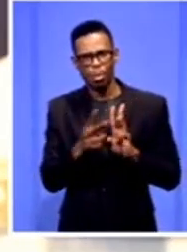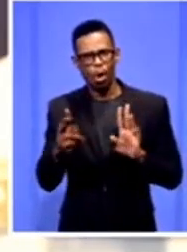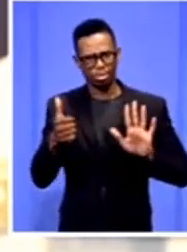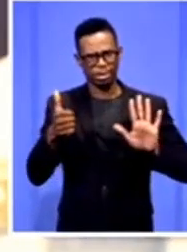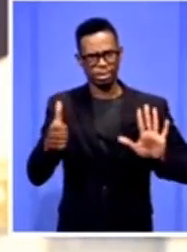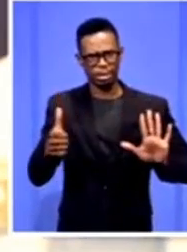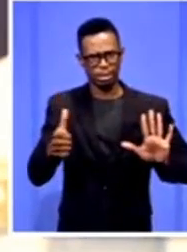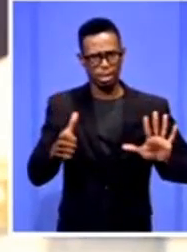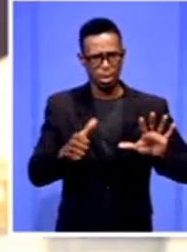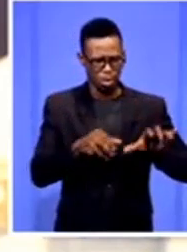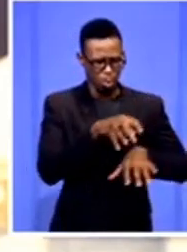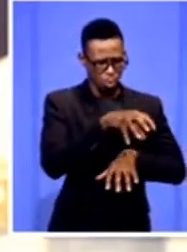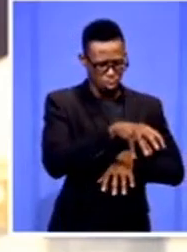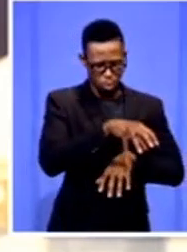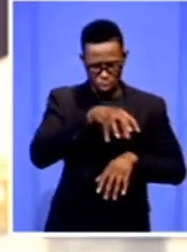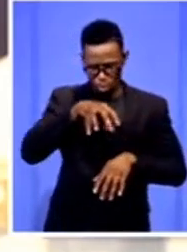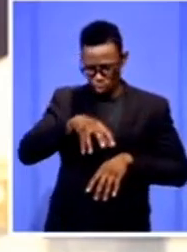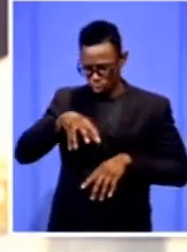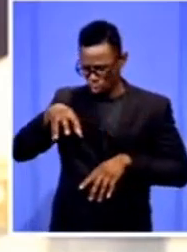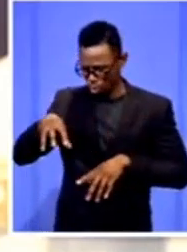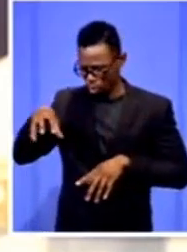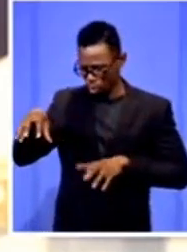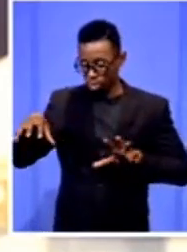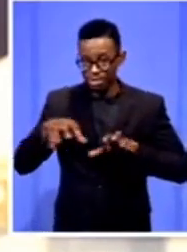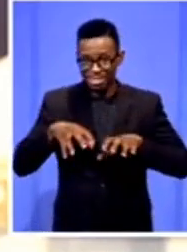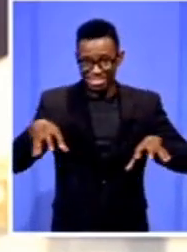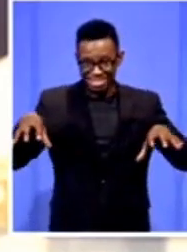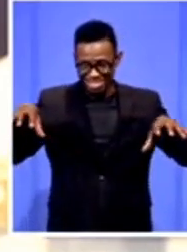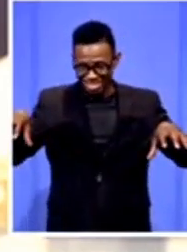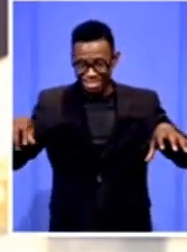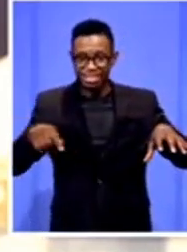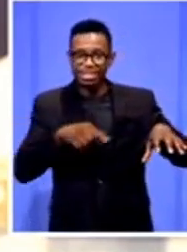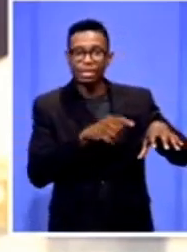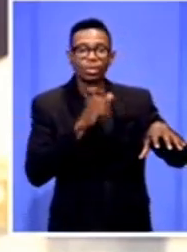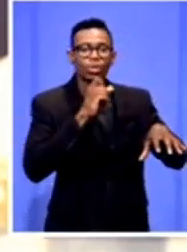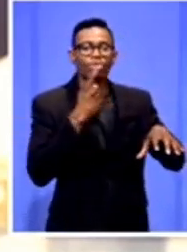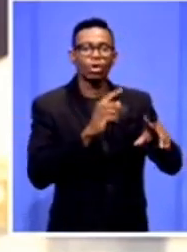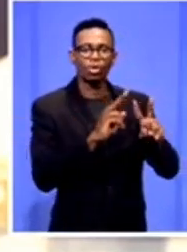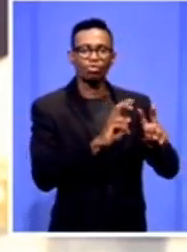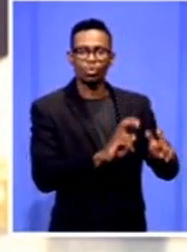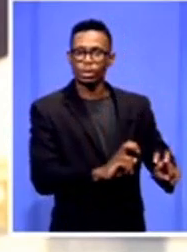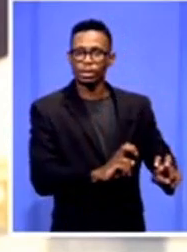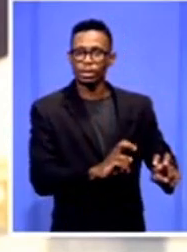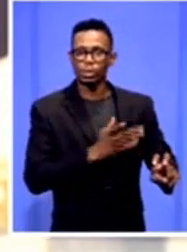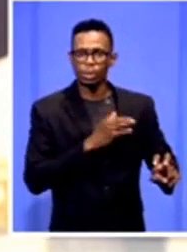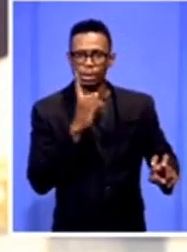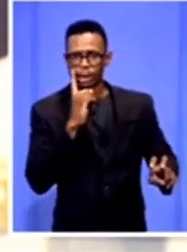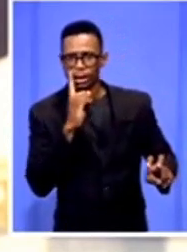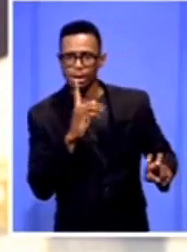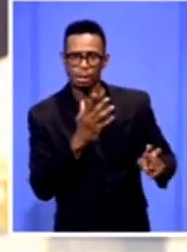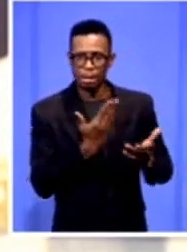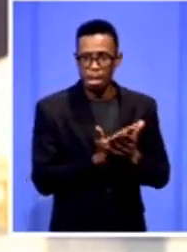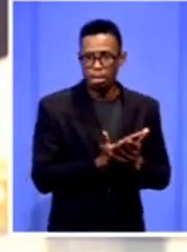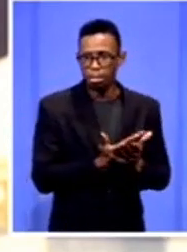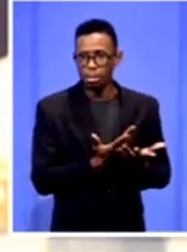a research site. Uske wa phuthama tsoho wa dula go koma koma itukise,